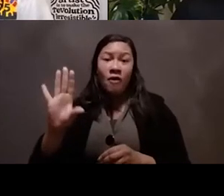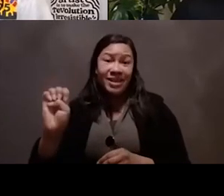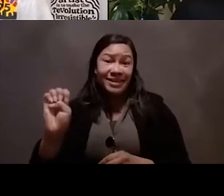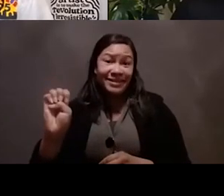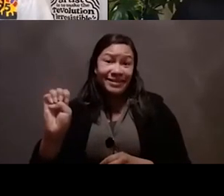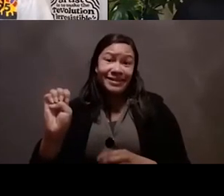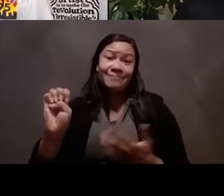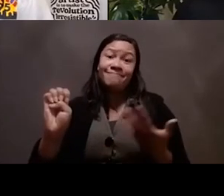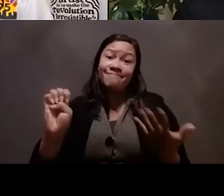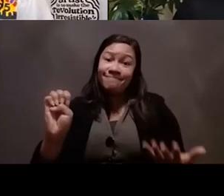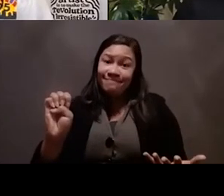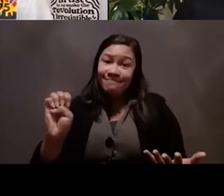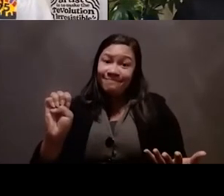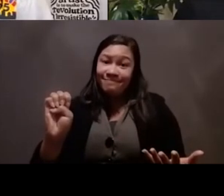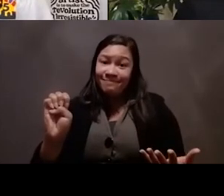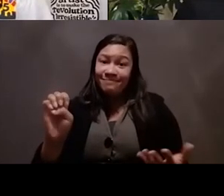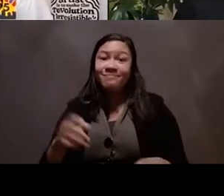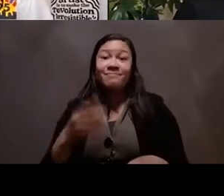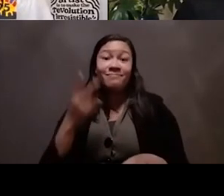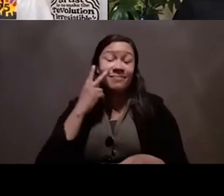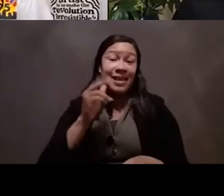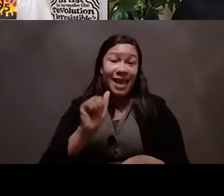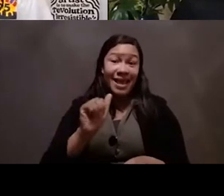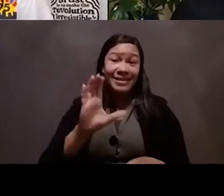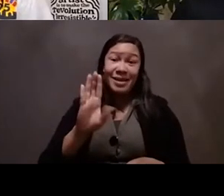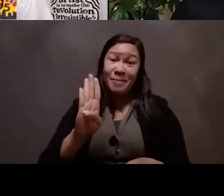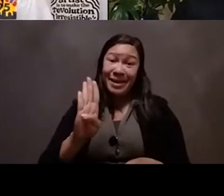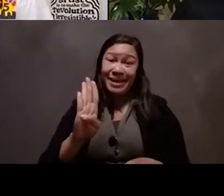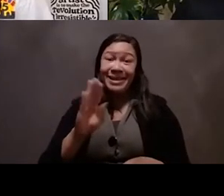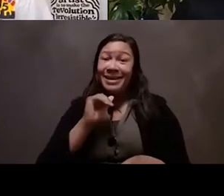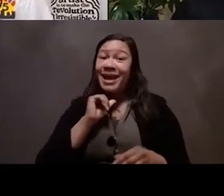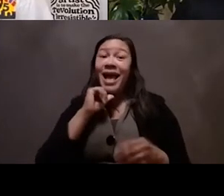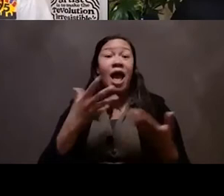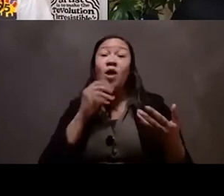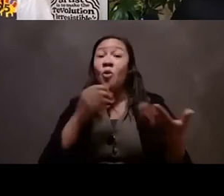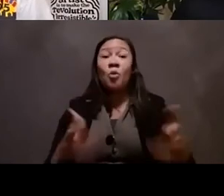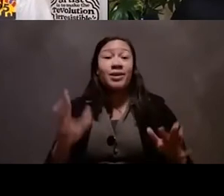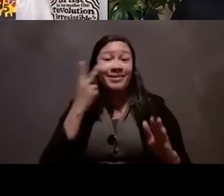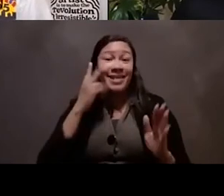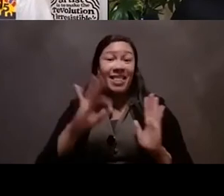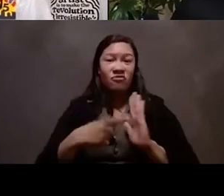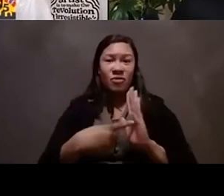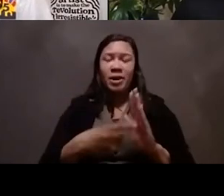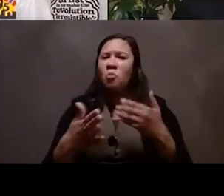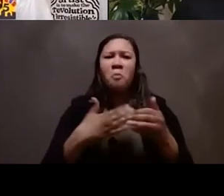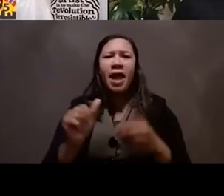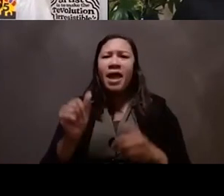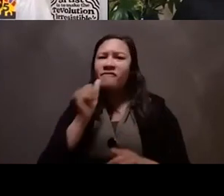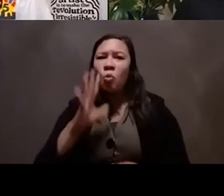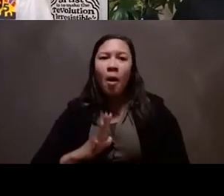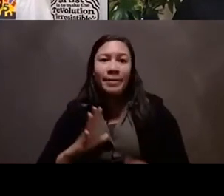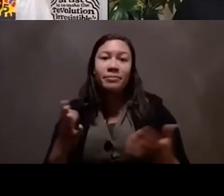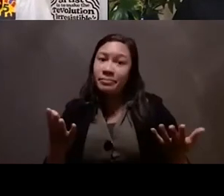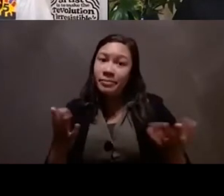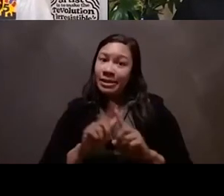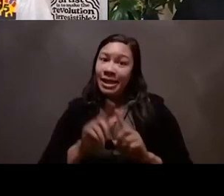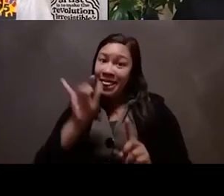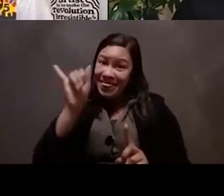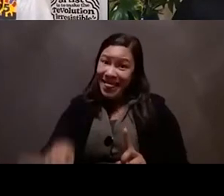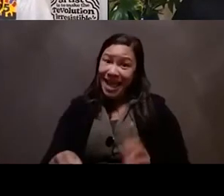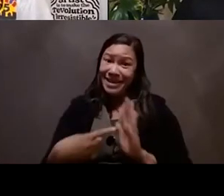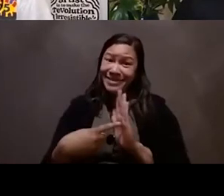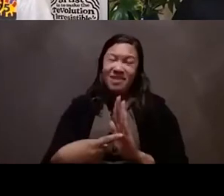the deplorable ACB is not the kind of representation I want to see, even if she is a woman, right? When I think